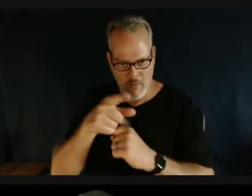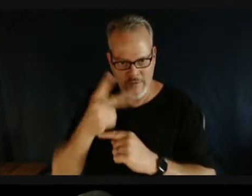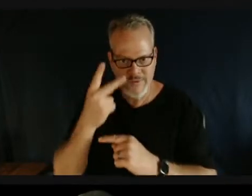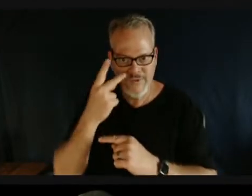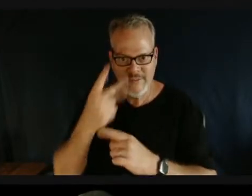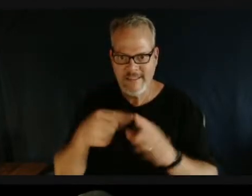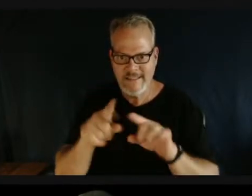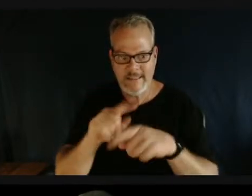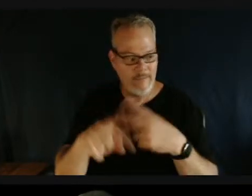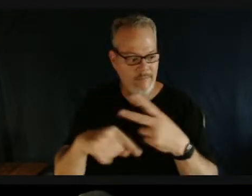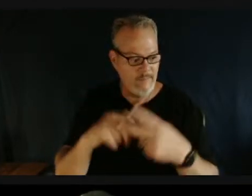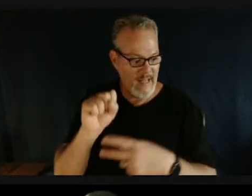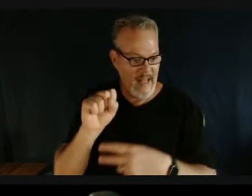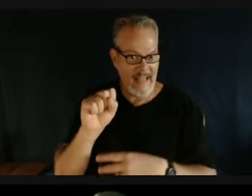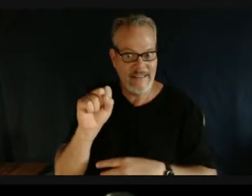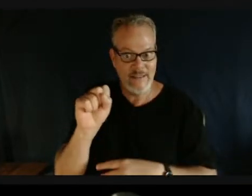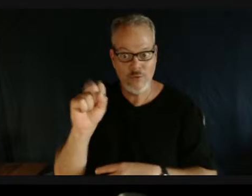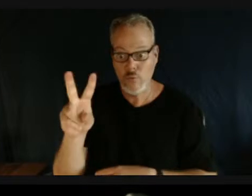S2 camera